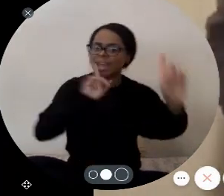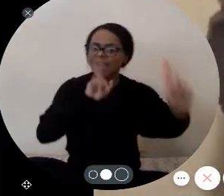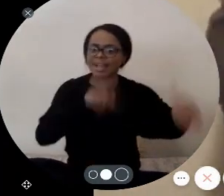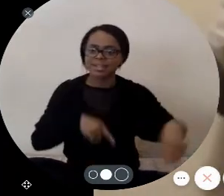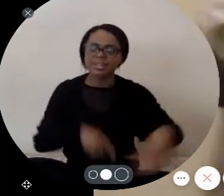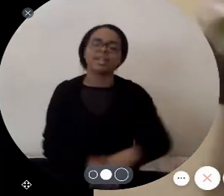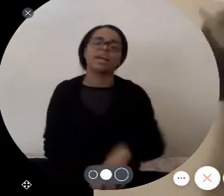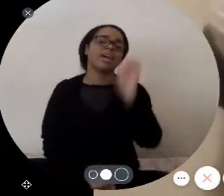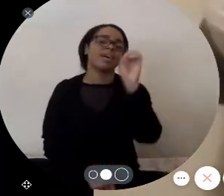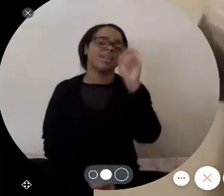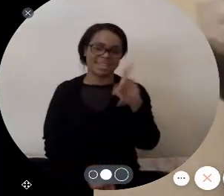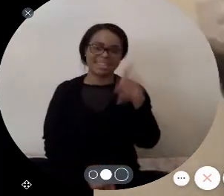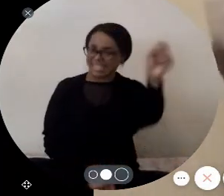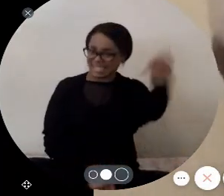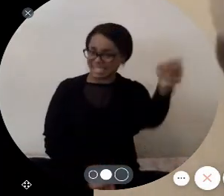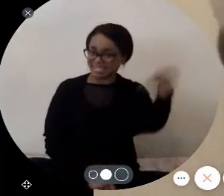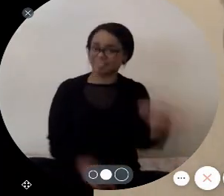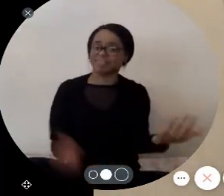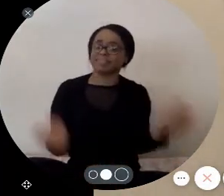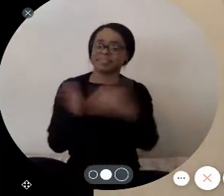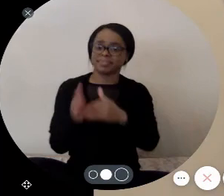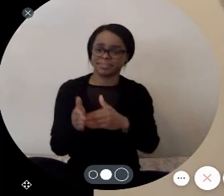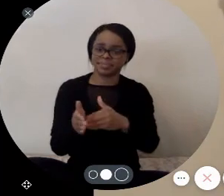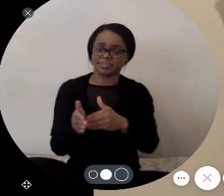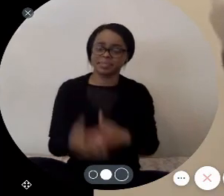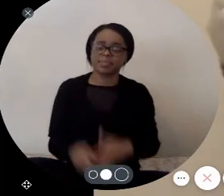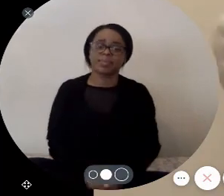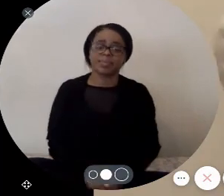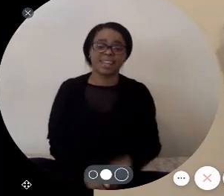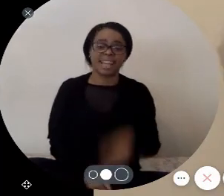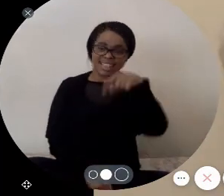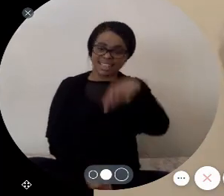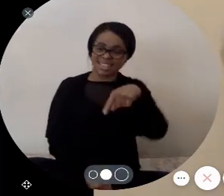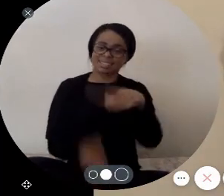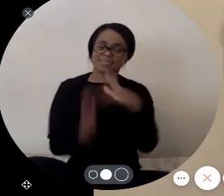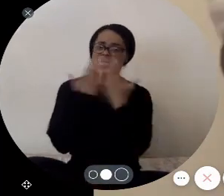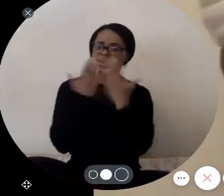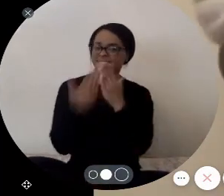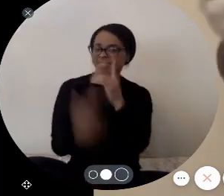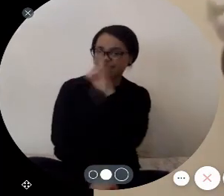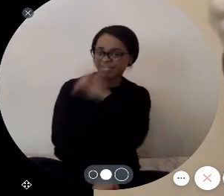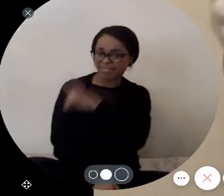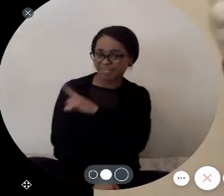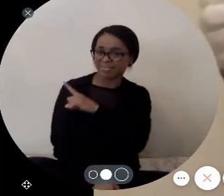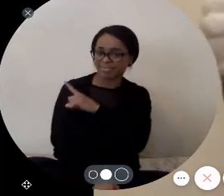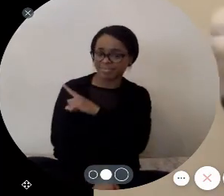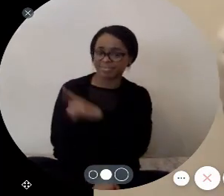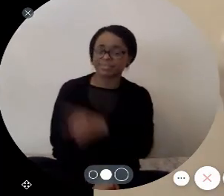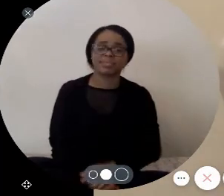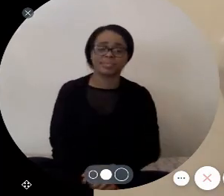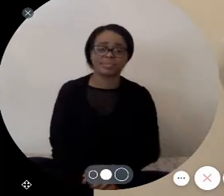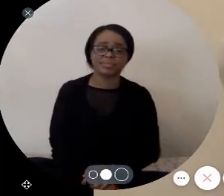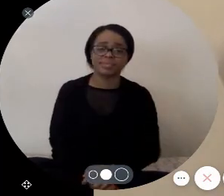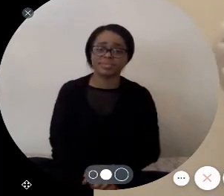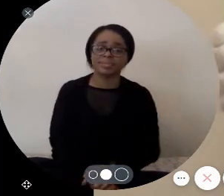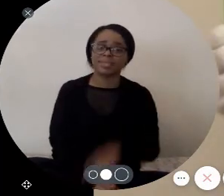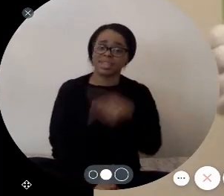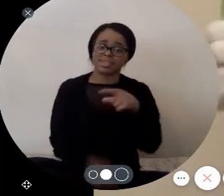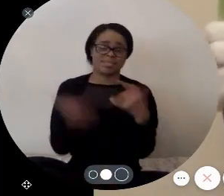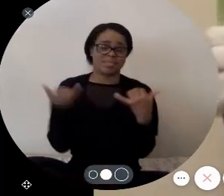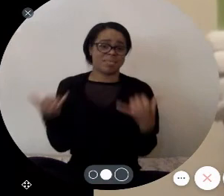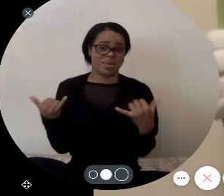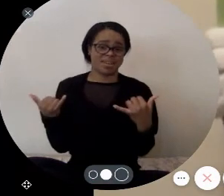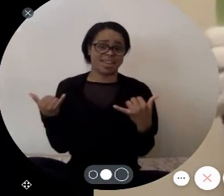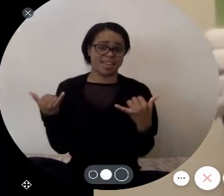Okay, so yes, it is again a make-believe story. So this is a modern day fable